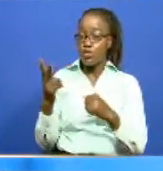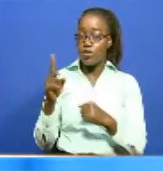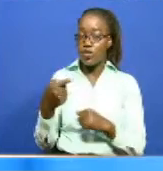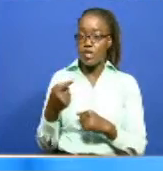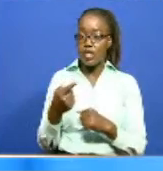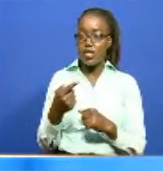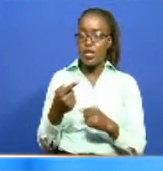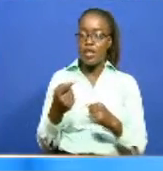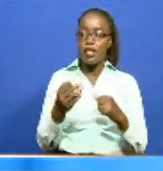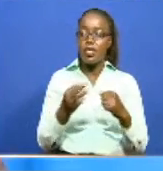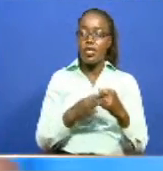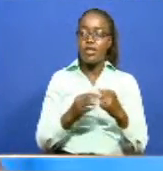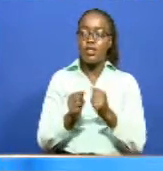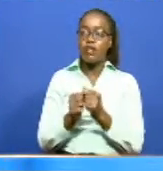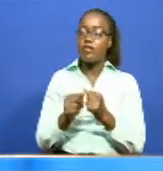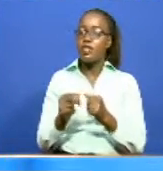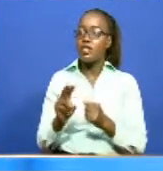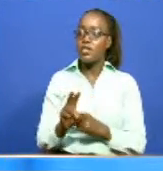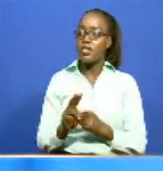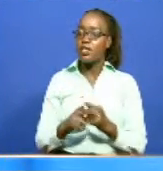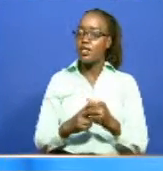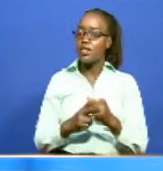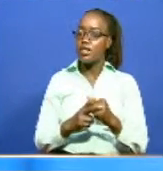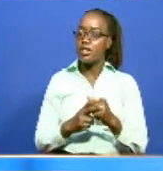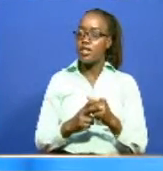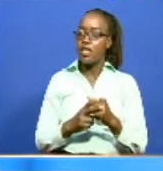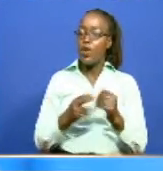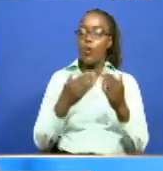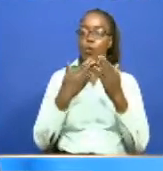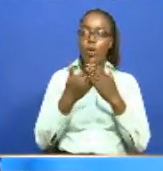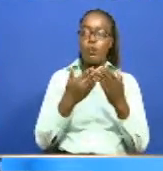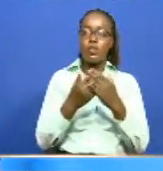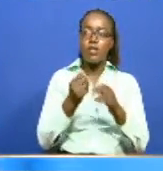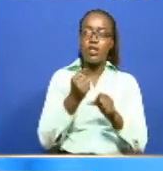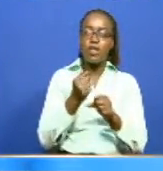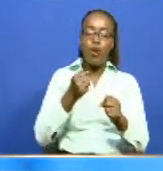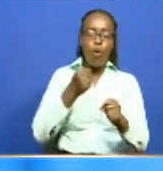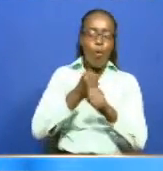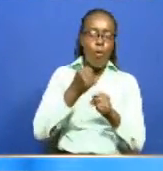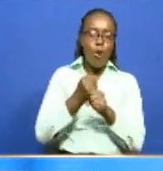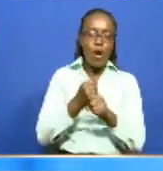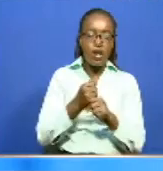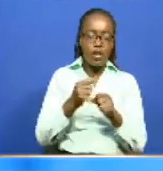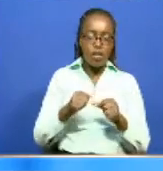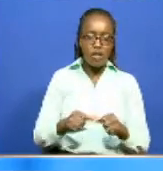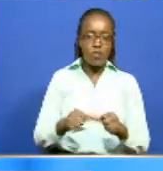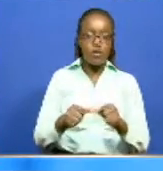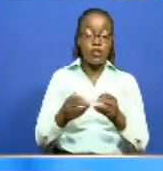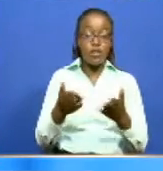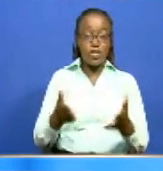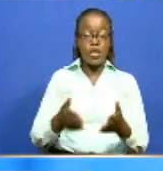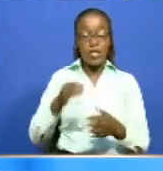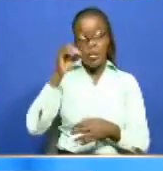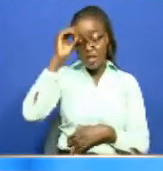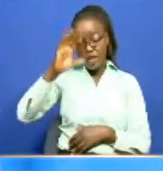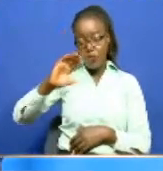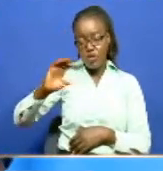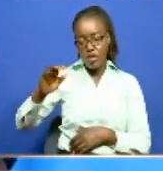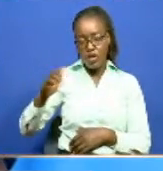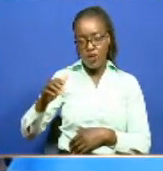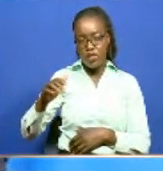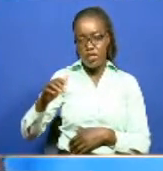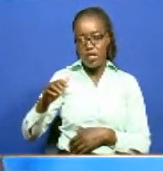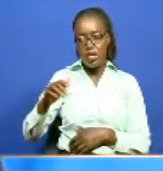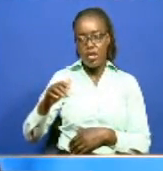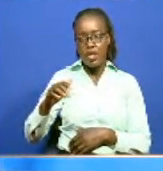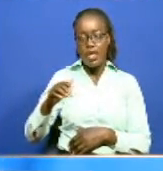the whole 47 counties. We appreciate the effort that has been underway here in Kiambu County, noting